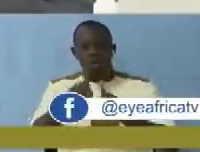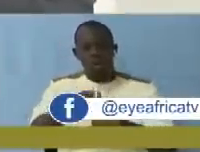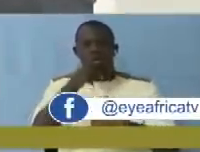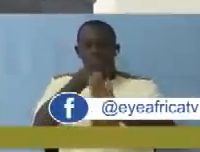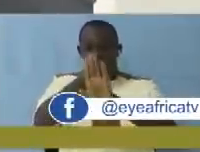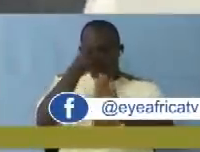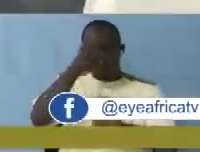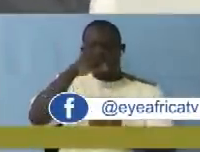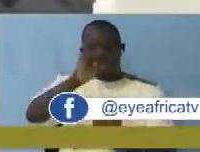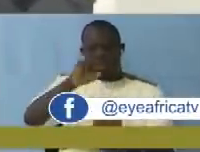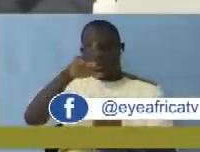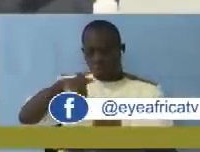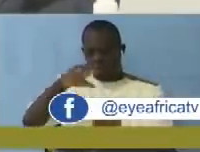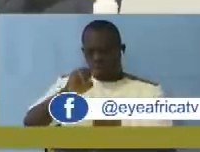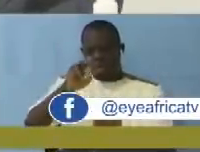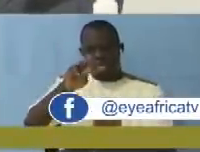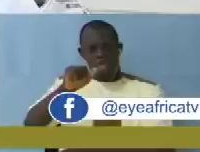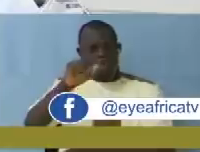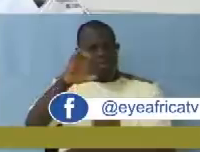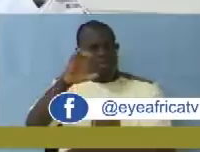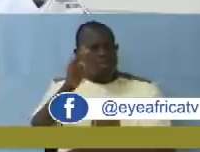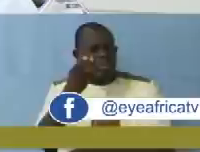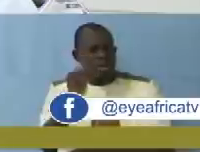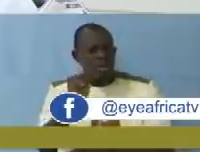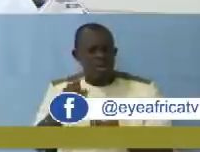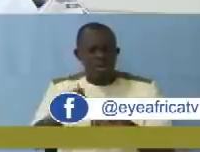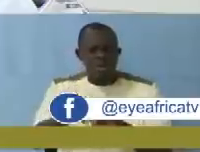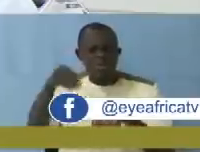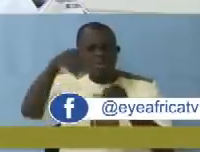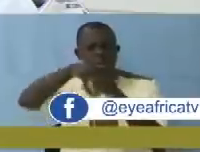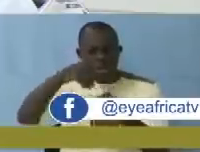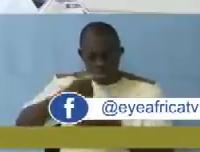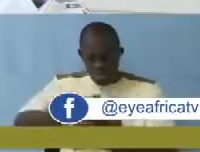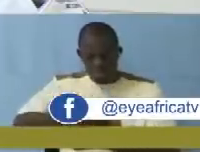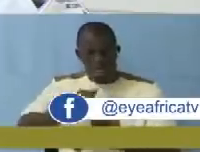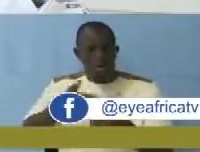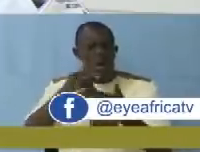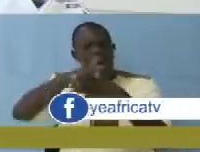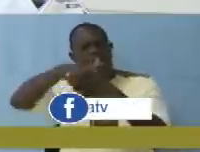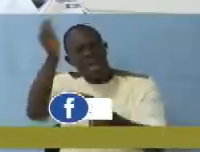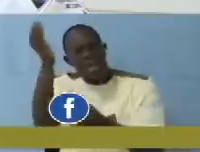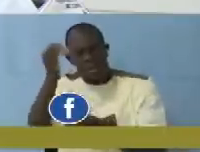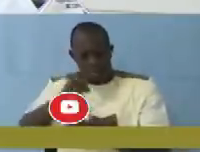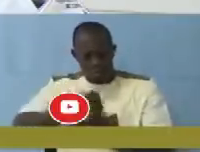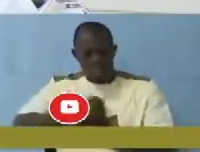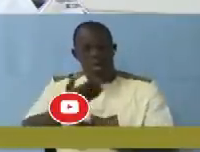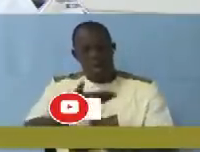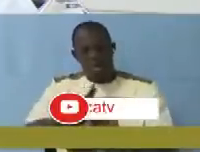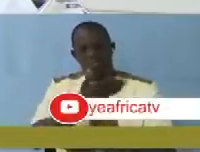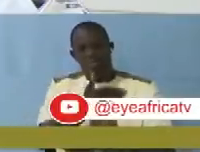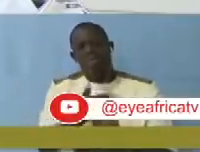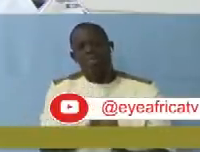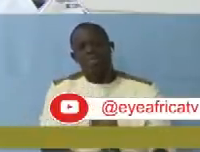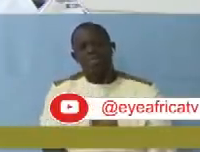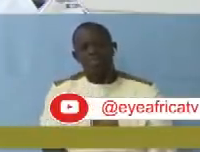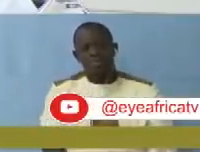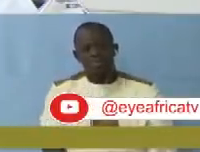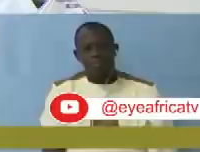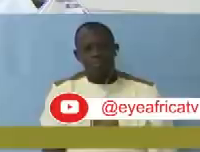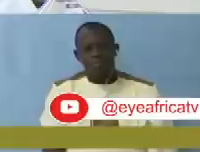Director of Internal Security? No. Director of Internal Security. External Security. Right. External security. I mean Director Memata Banko e Bantala